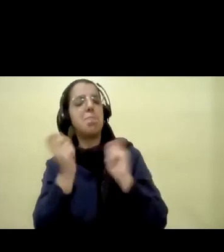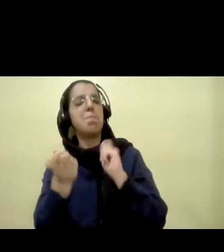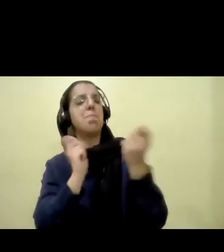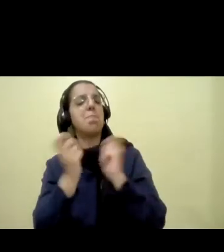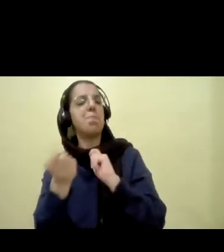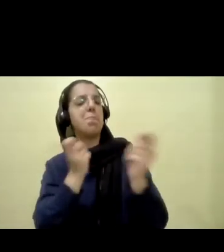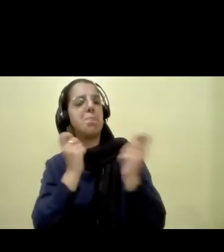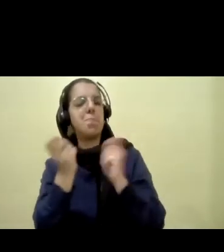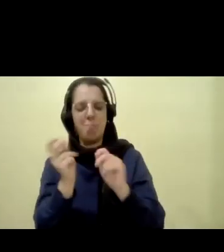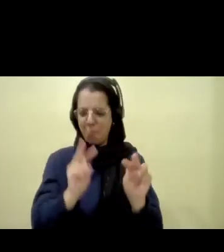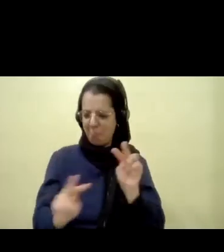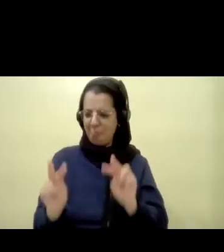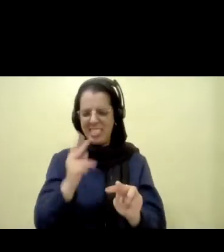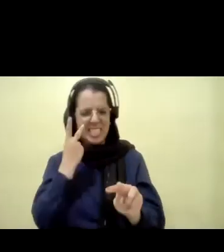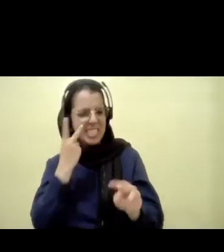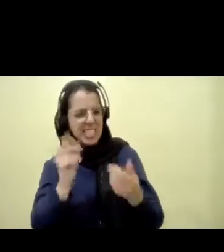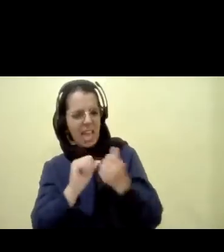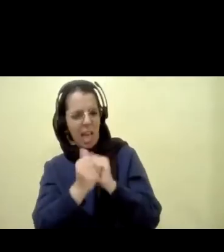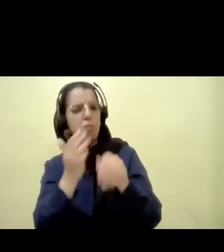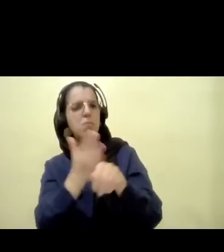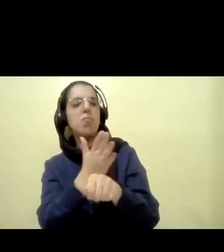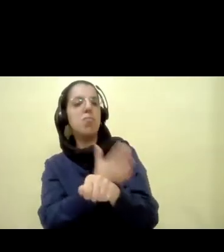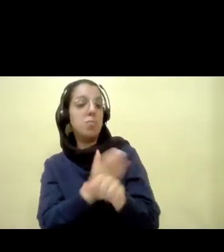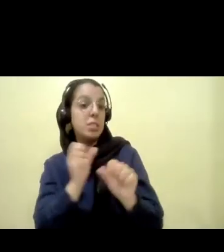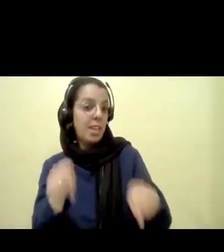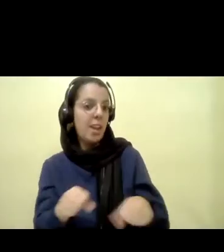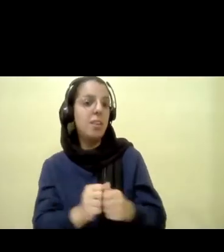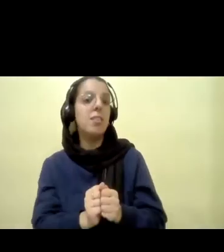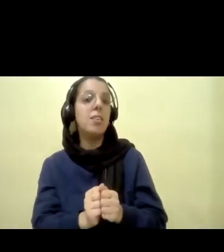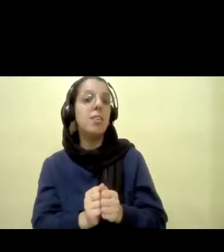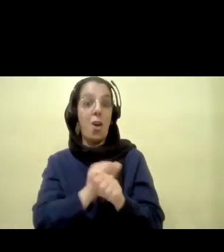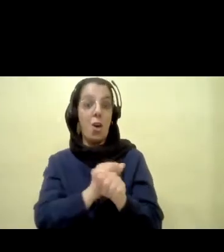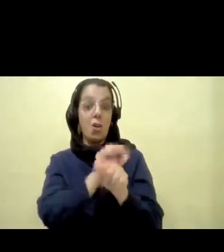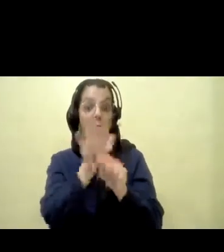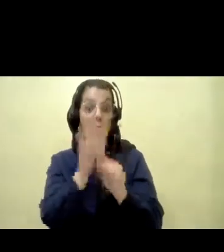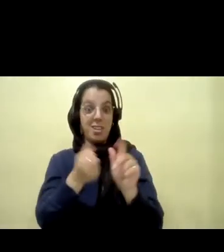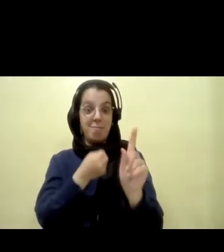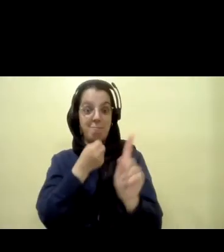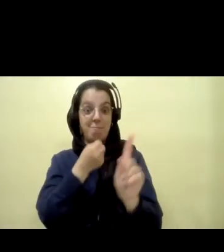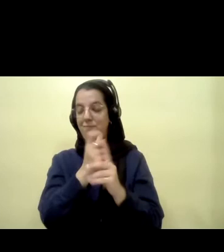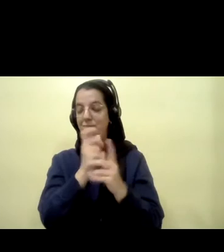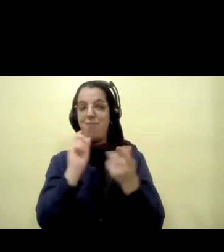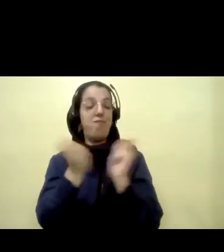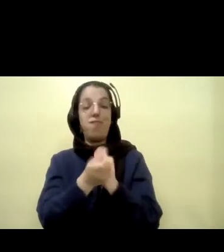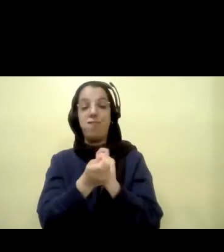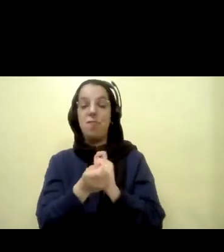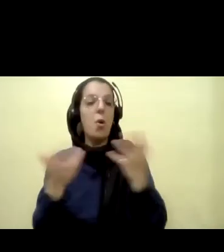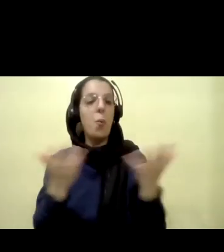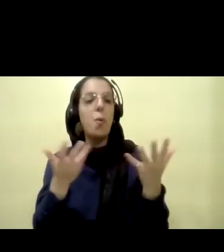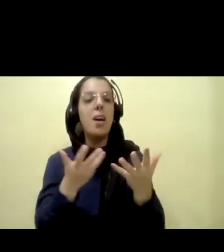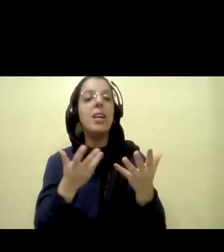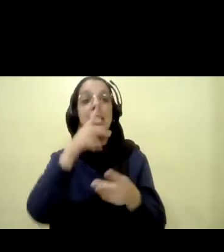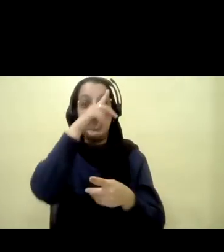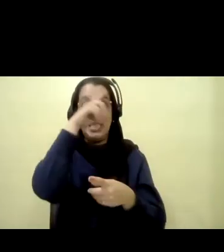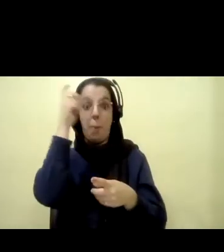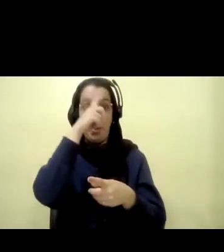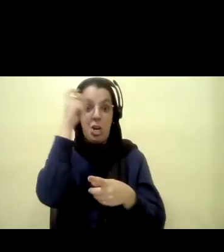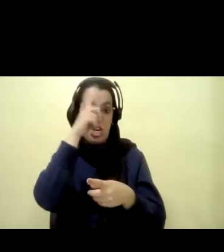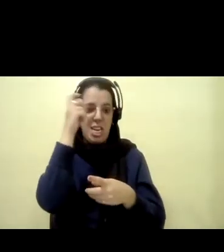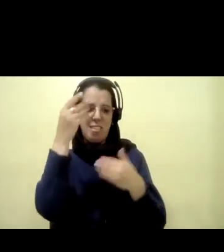and changing. And one of the things that COVID sort of changed our mindset on was really about this summer piece.